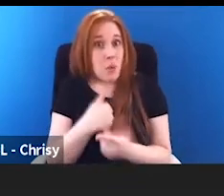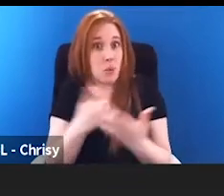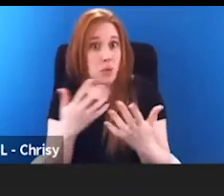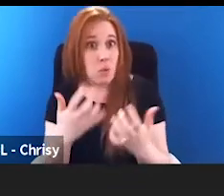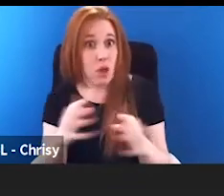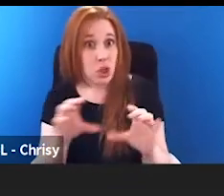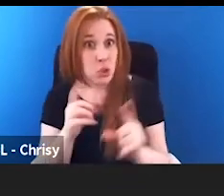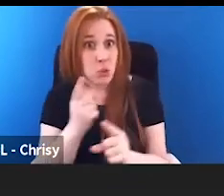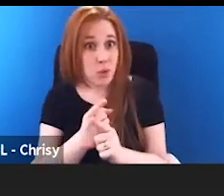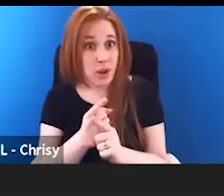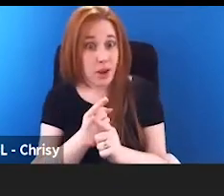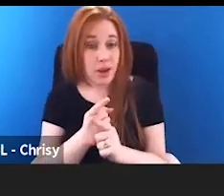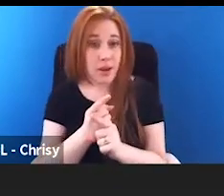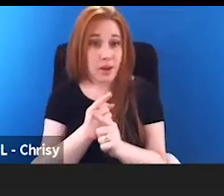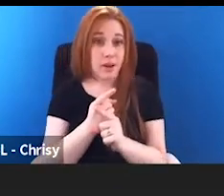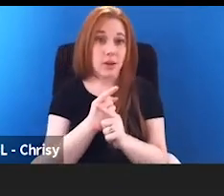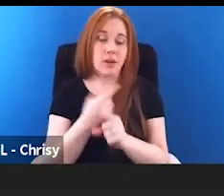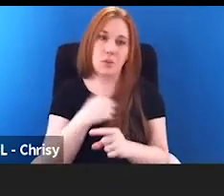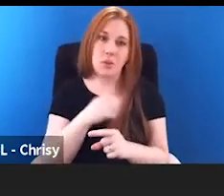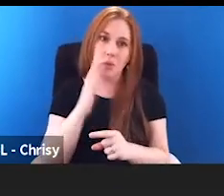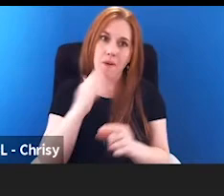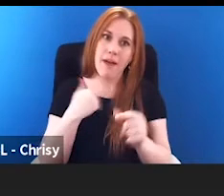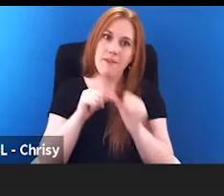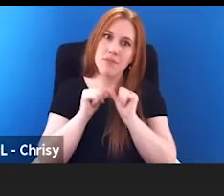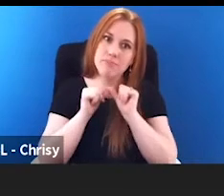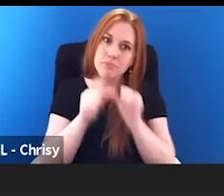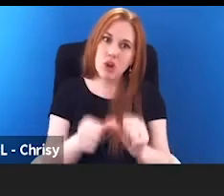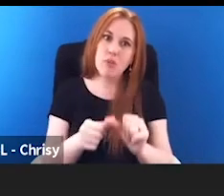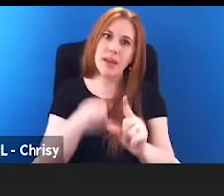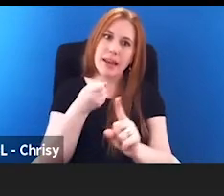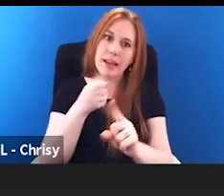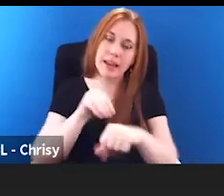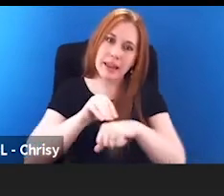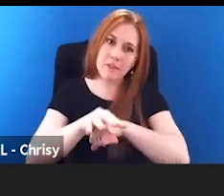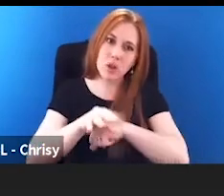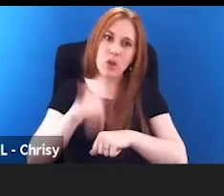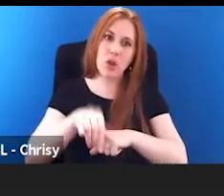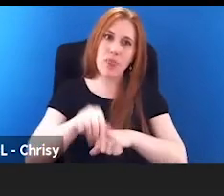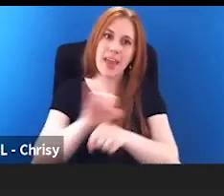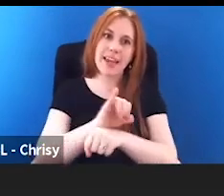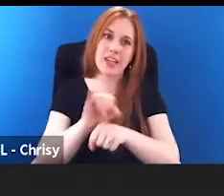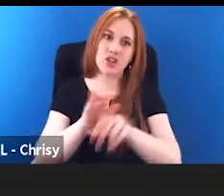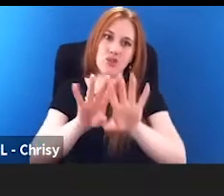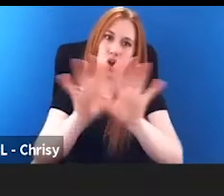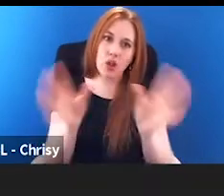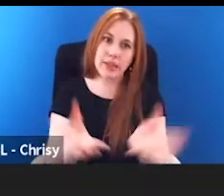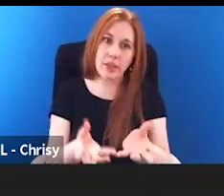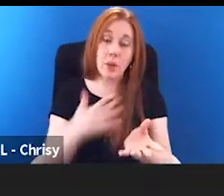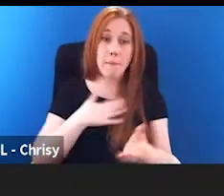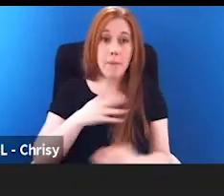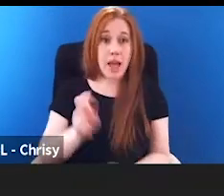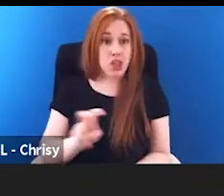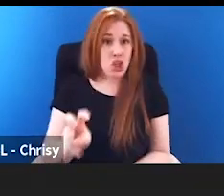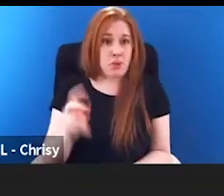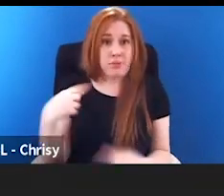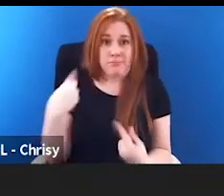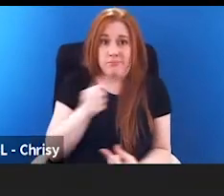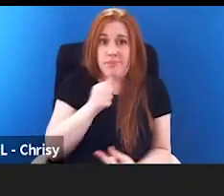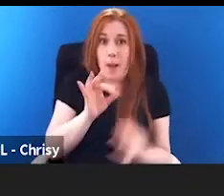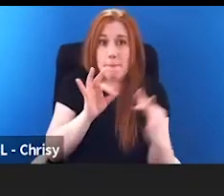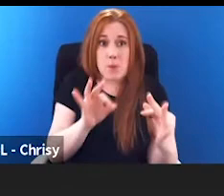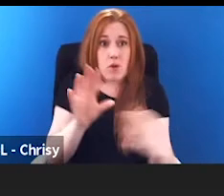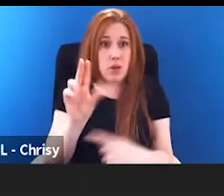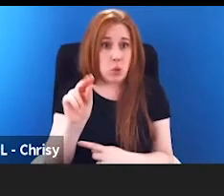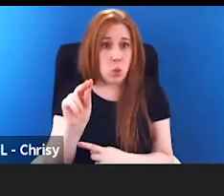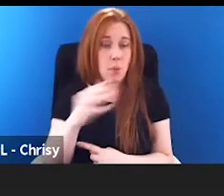right, it will have a lasting impact on the industry as a whole. My journey has not been perfect, but the hope is